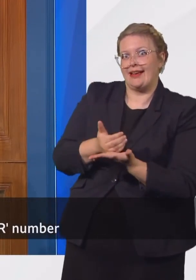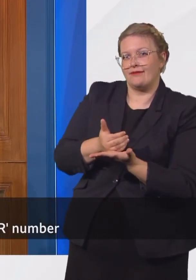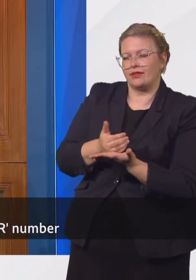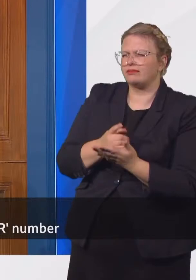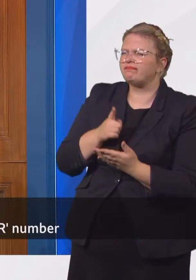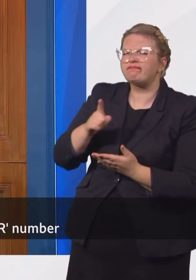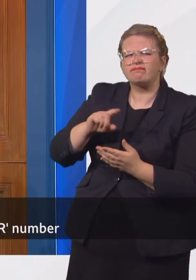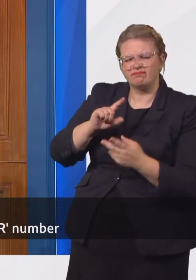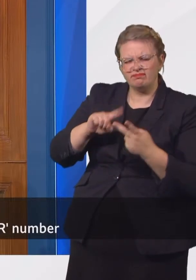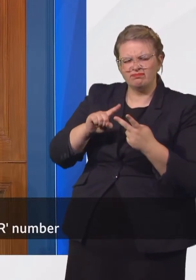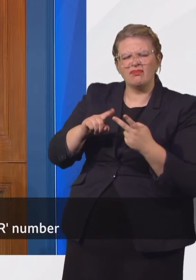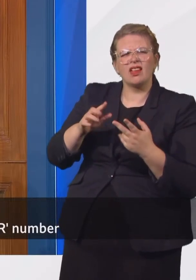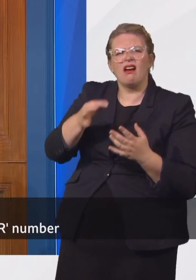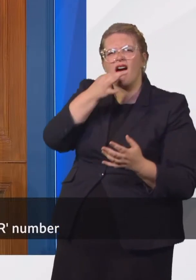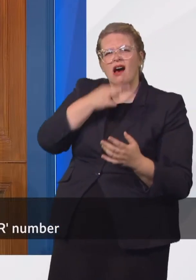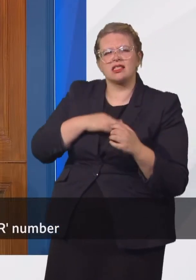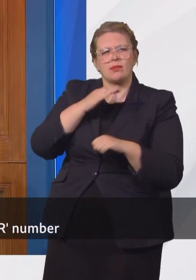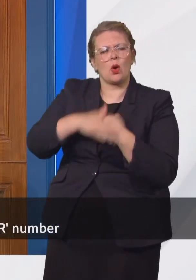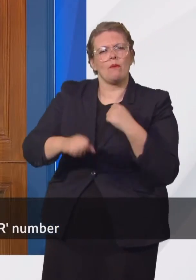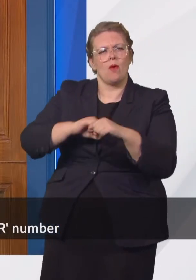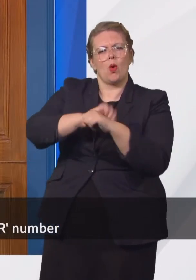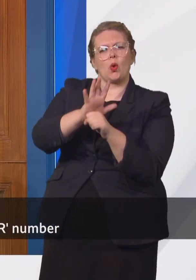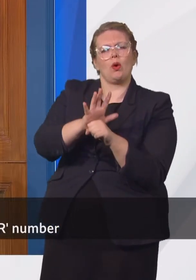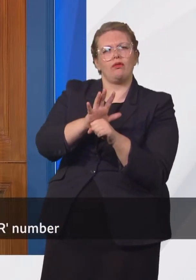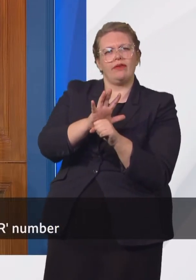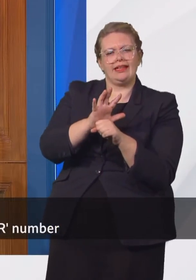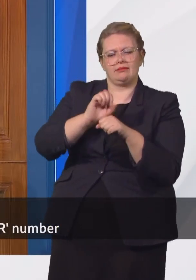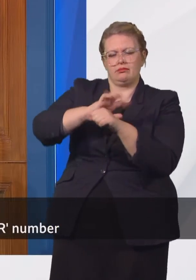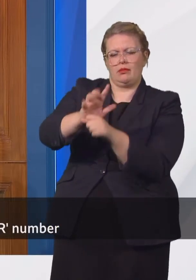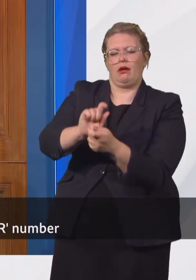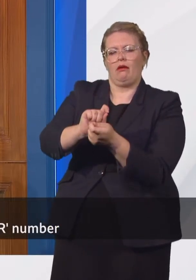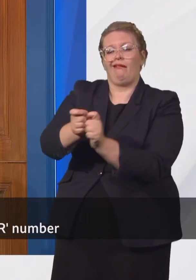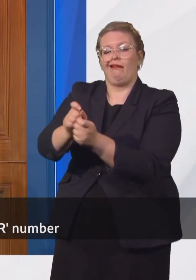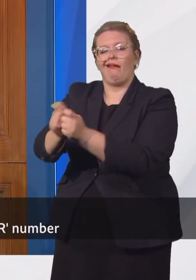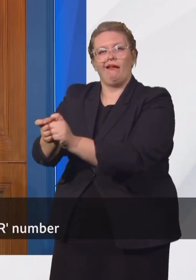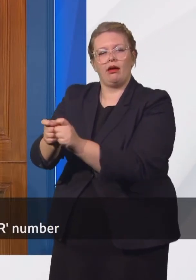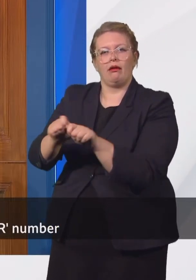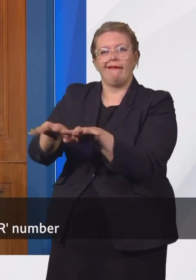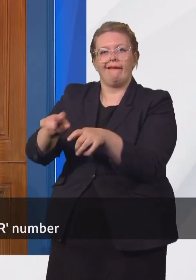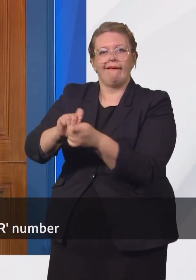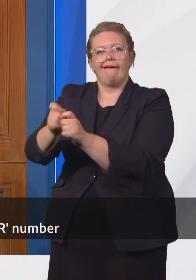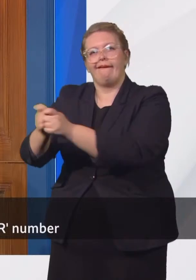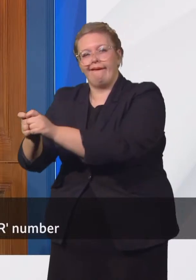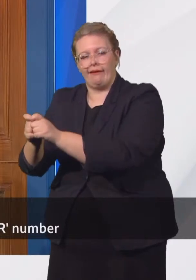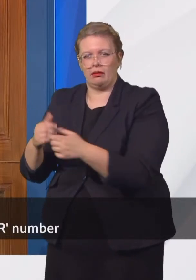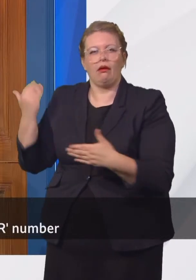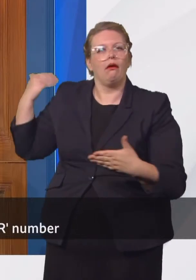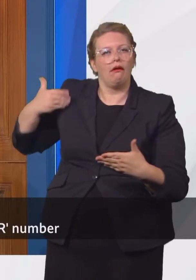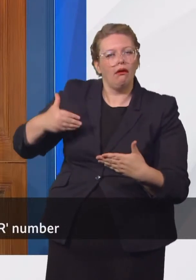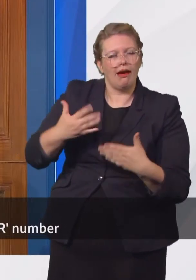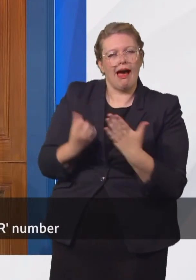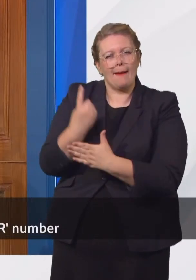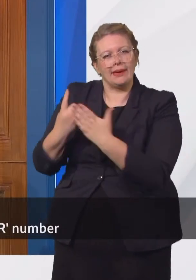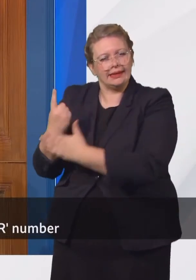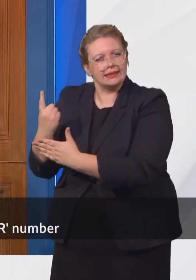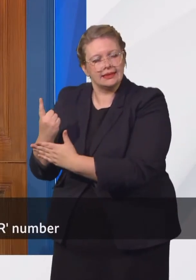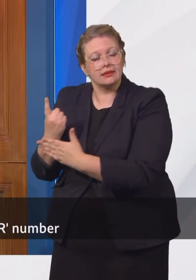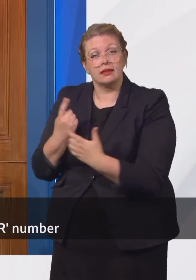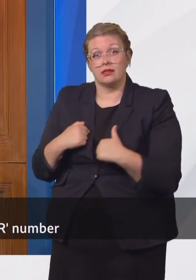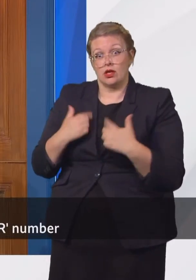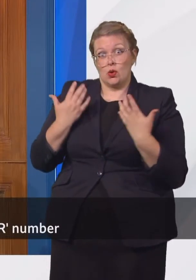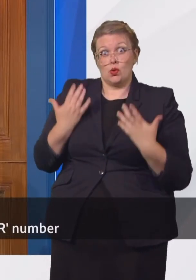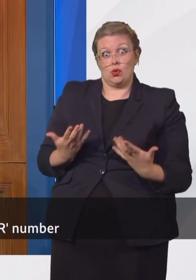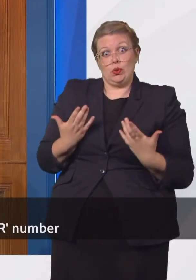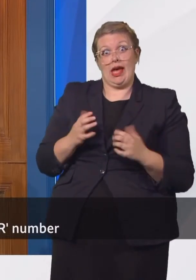your next question, all of the data that you've heard at previous press briefings and the data again